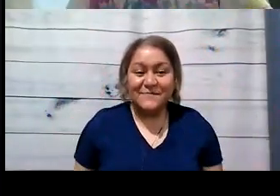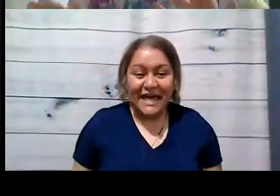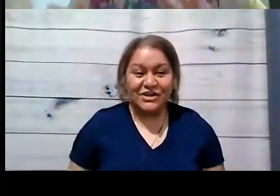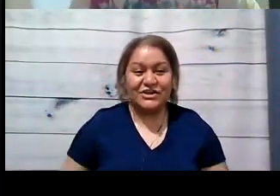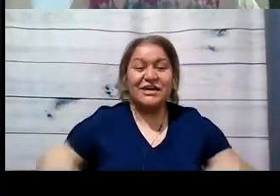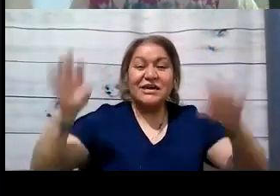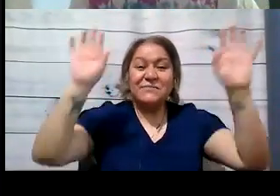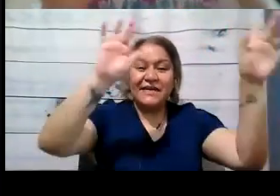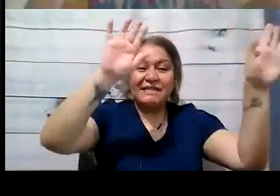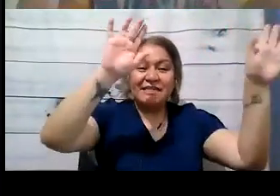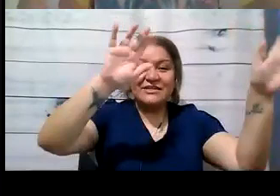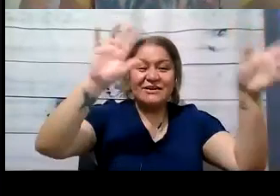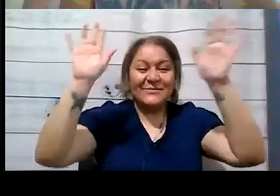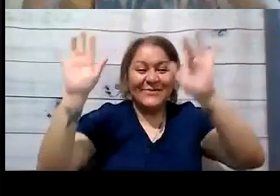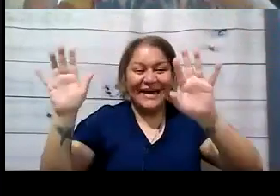down, splash.